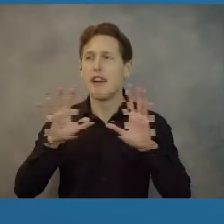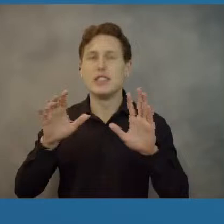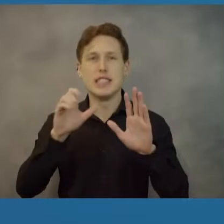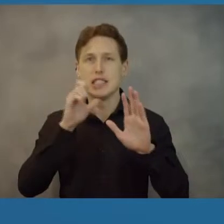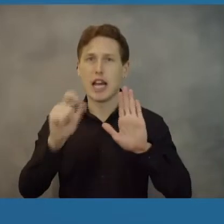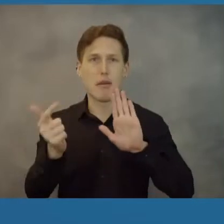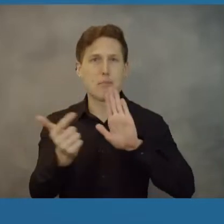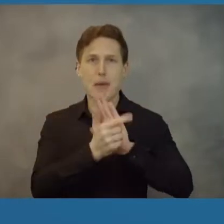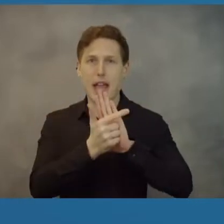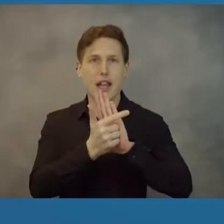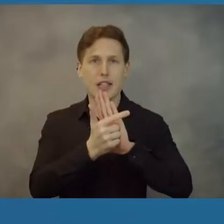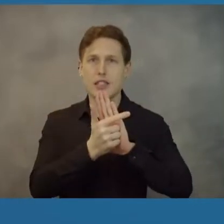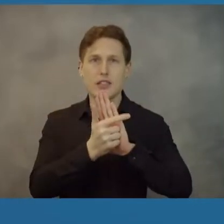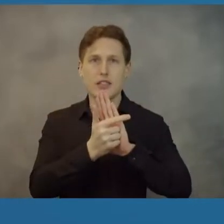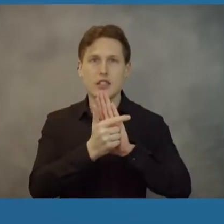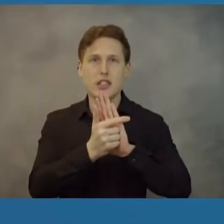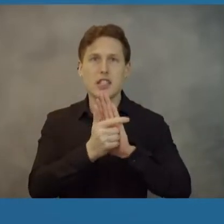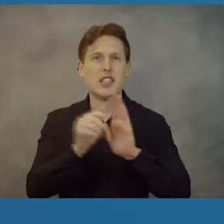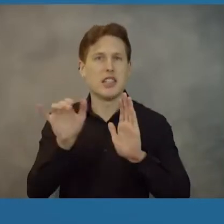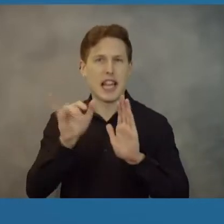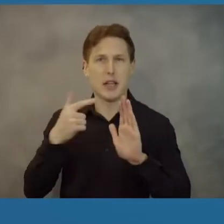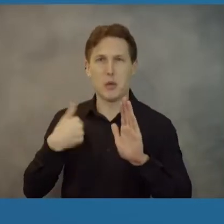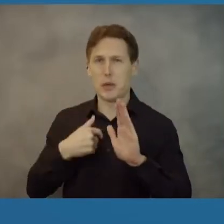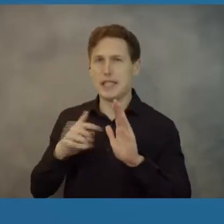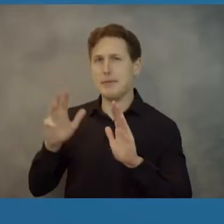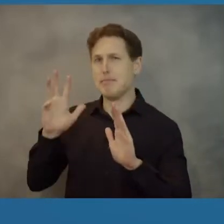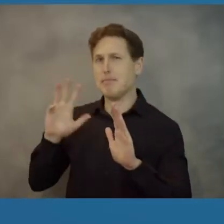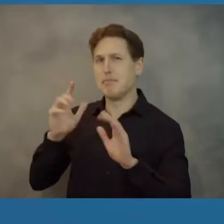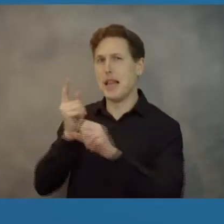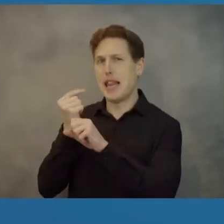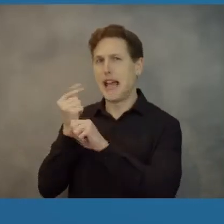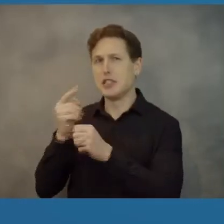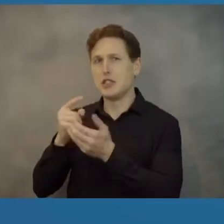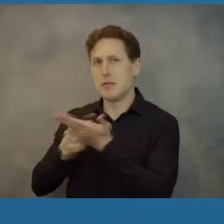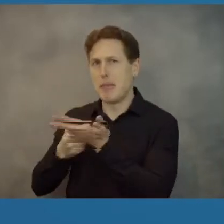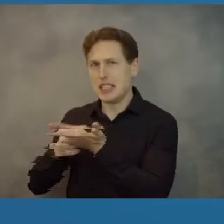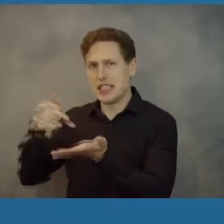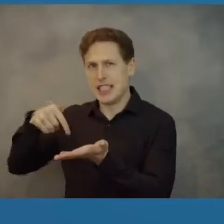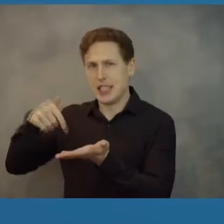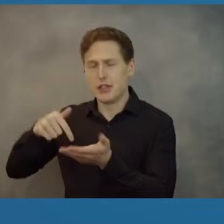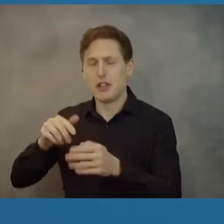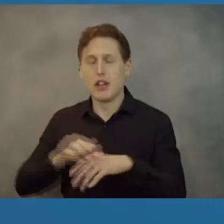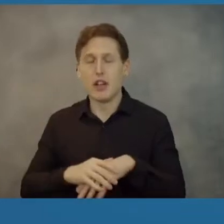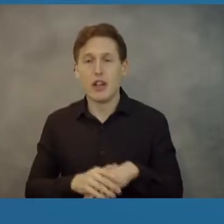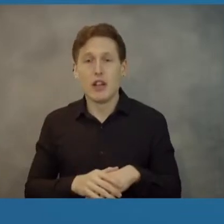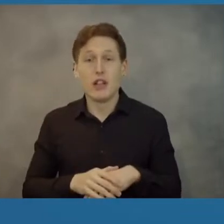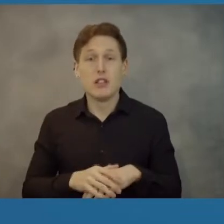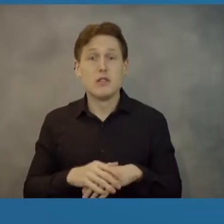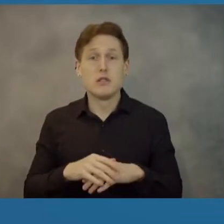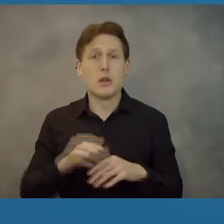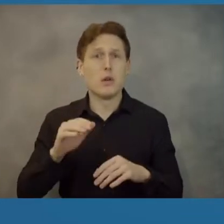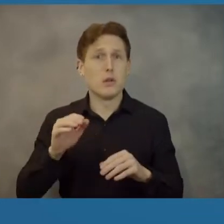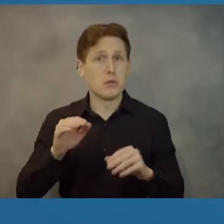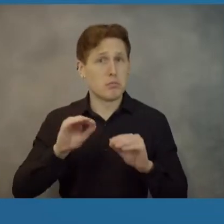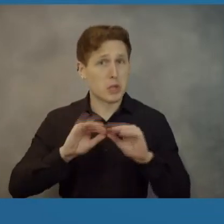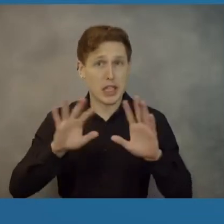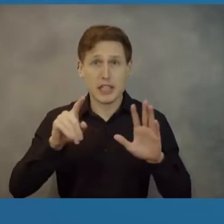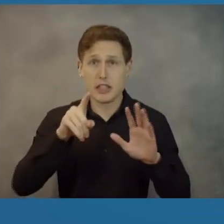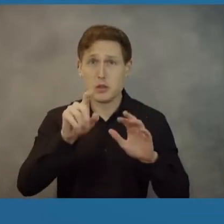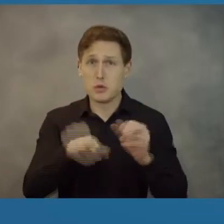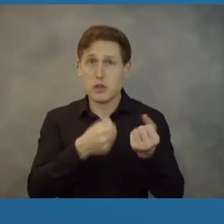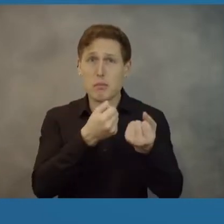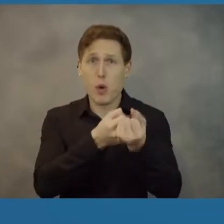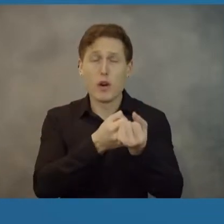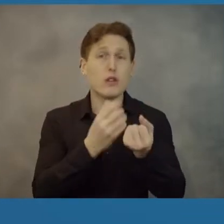discussed last year in this room. If standing with the Jewish community is so important to you, then why did you settle